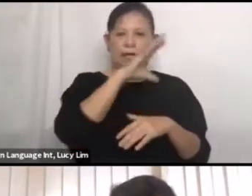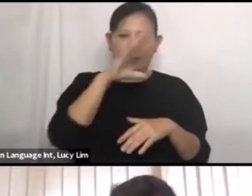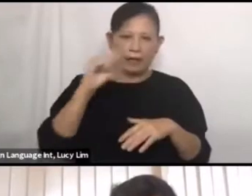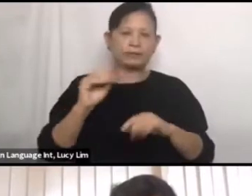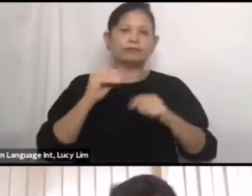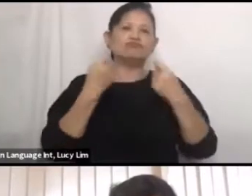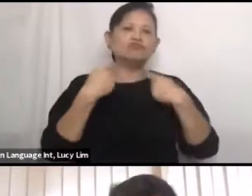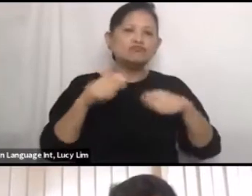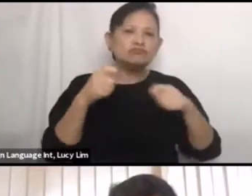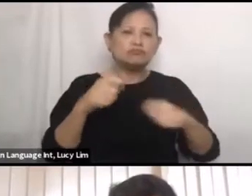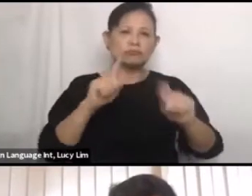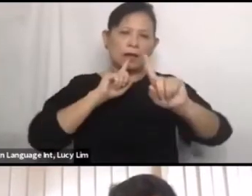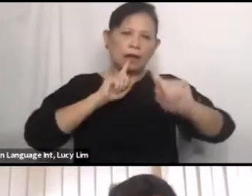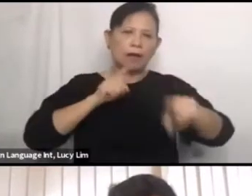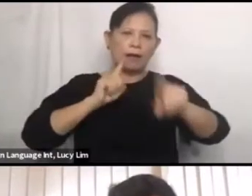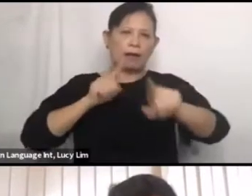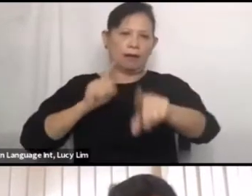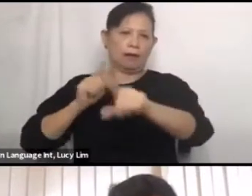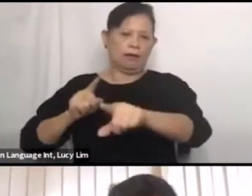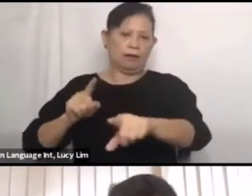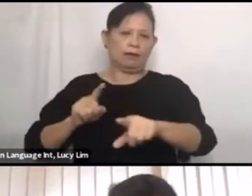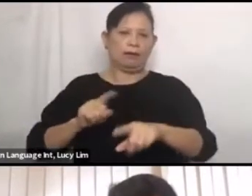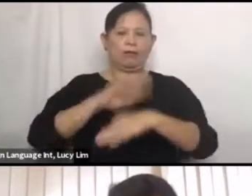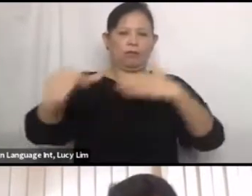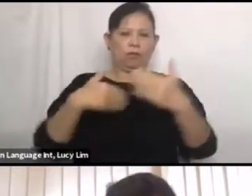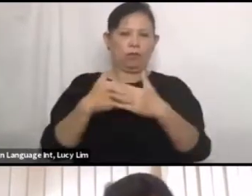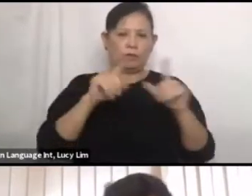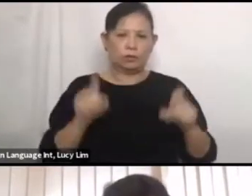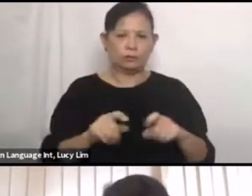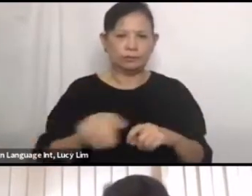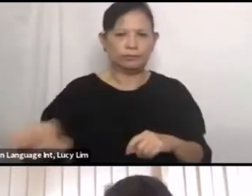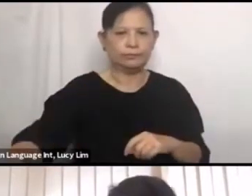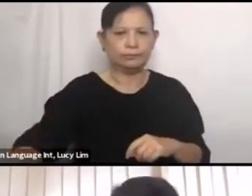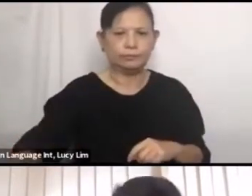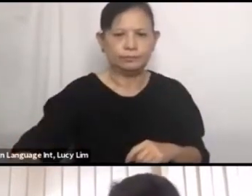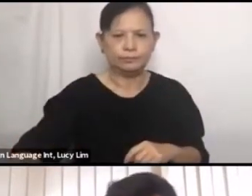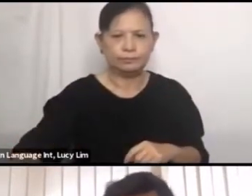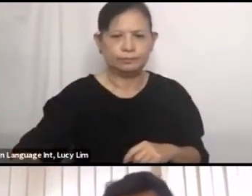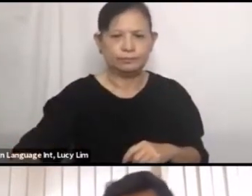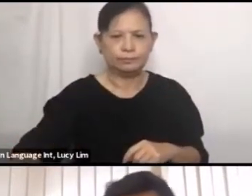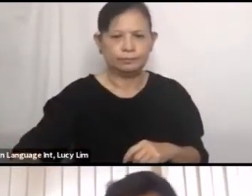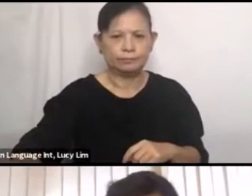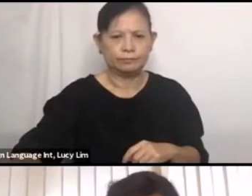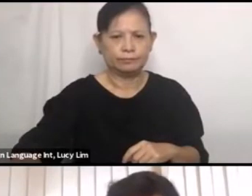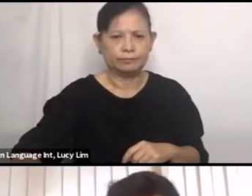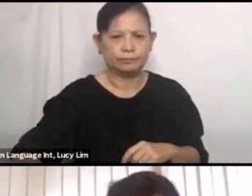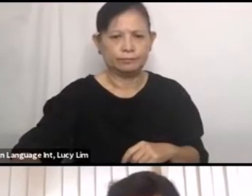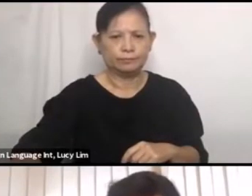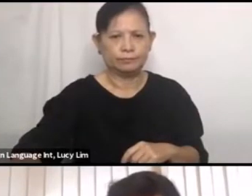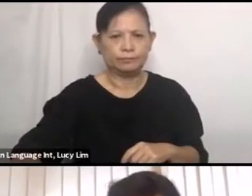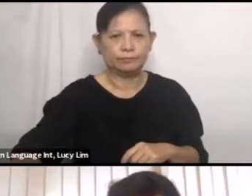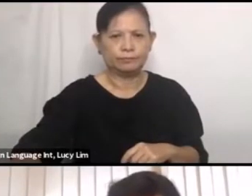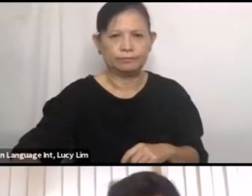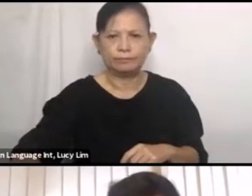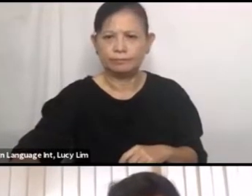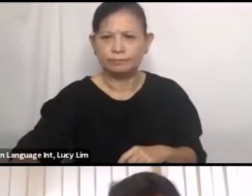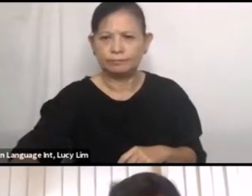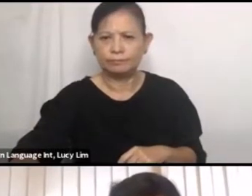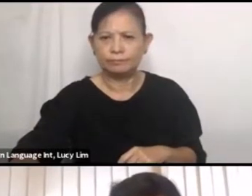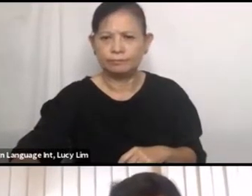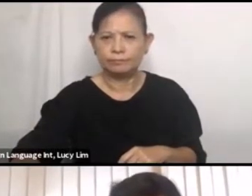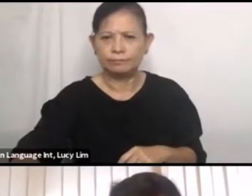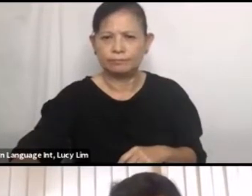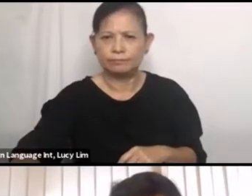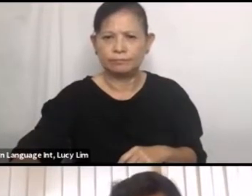questions as possible. Also, we are living in challenging times. Most of us are working from home. So please bear